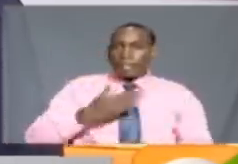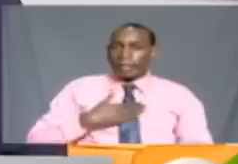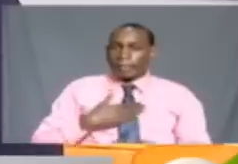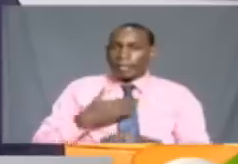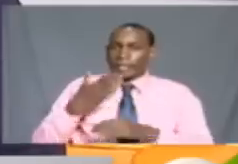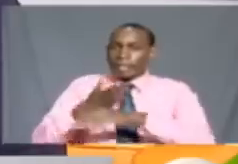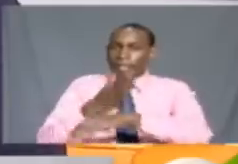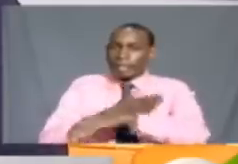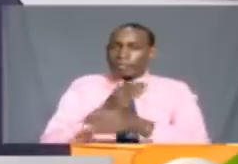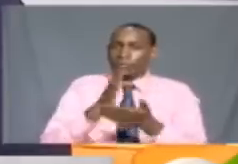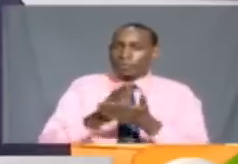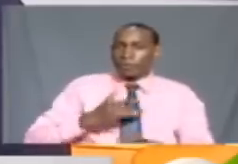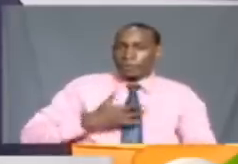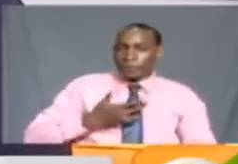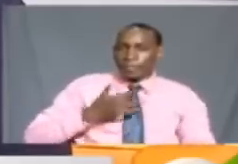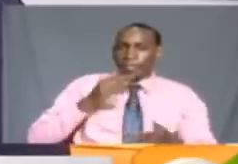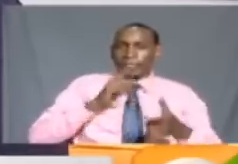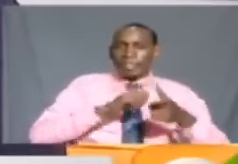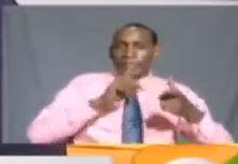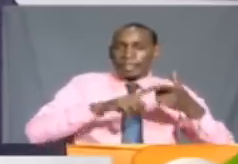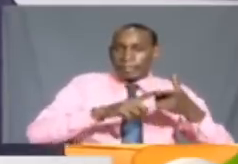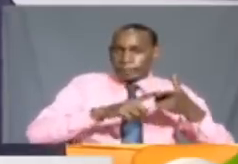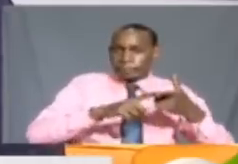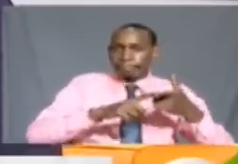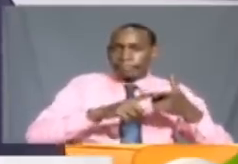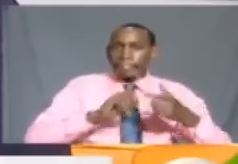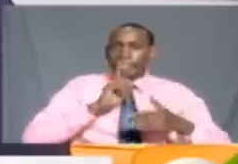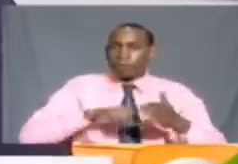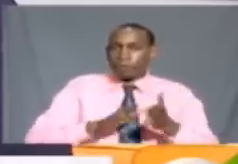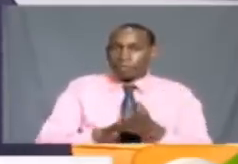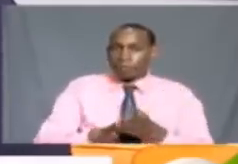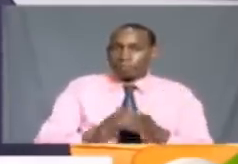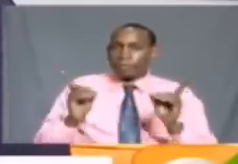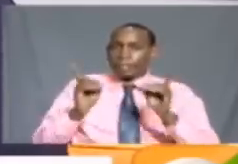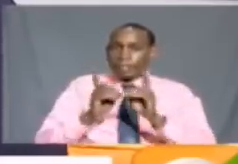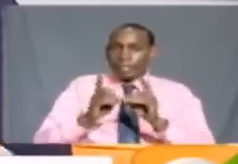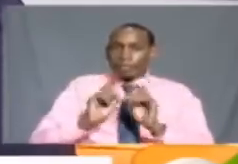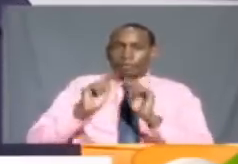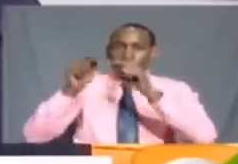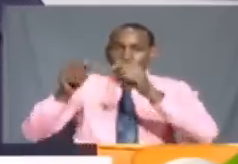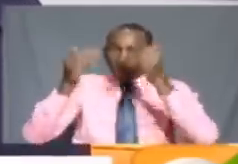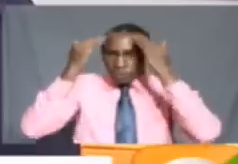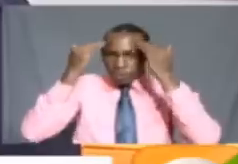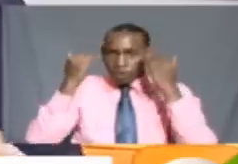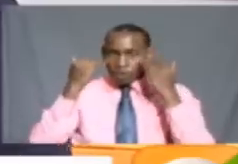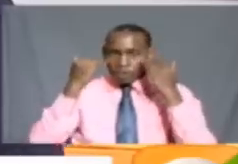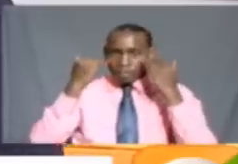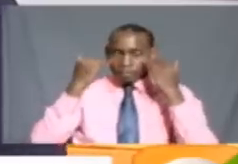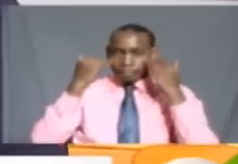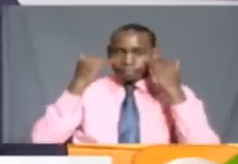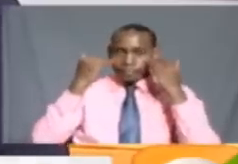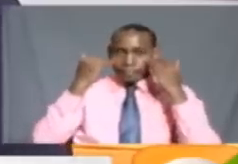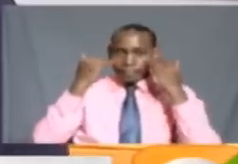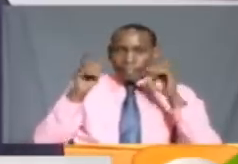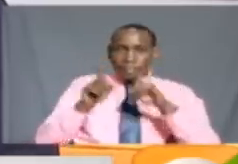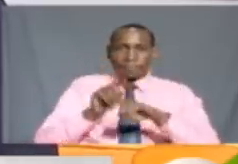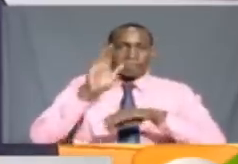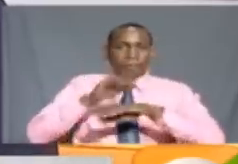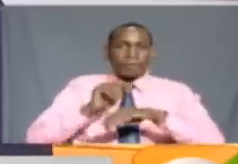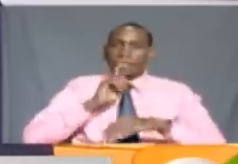you know, they're really feeling it, right? And then you say, okay, this is the date set for court, and you go to court. And they call you and they